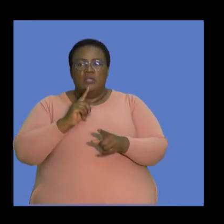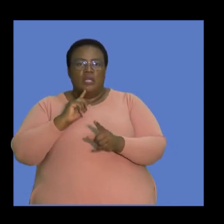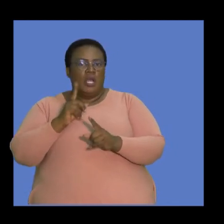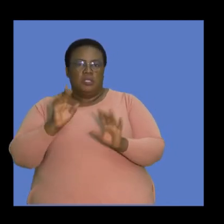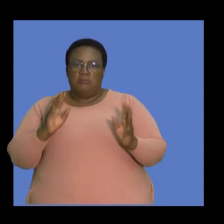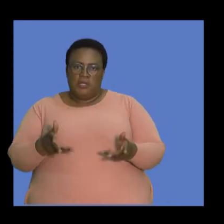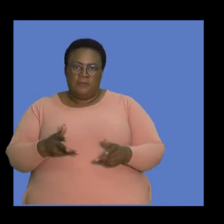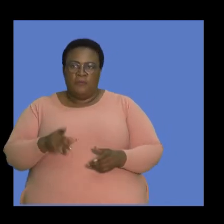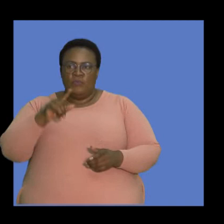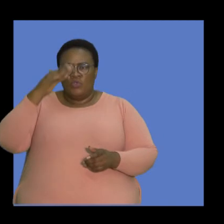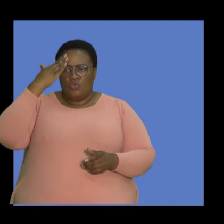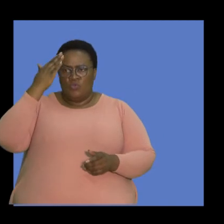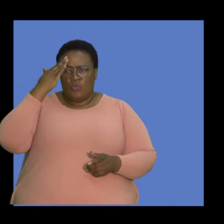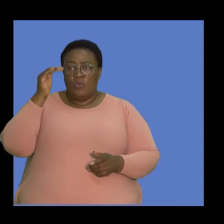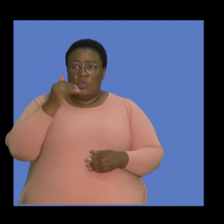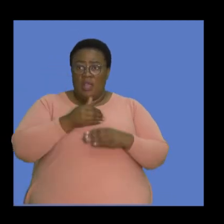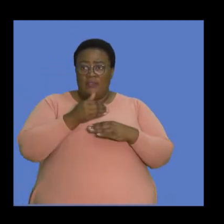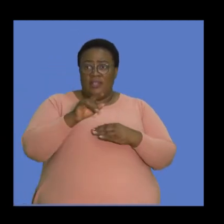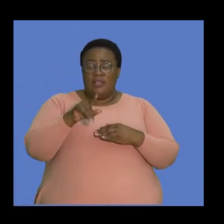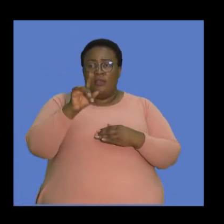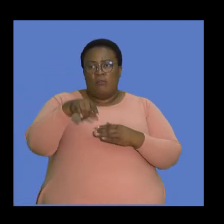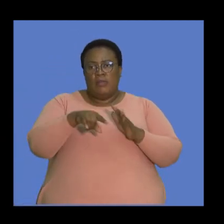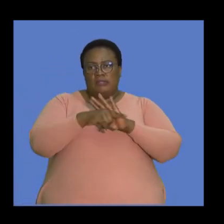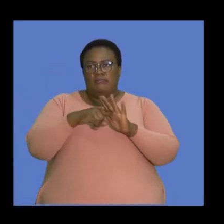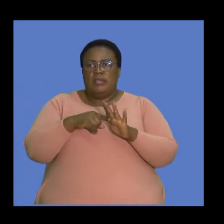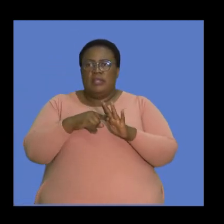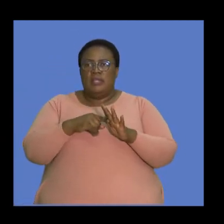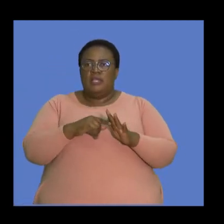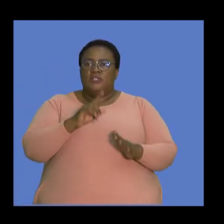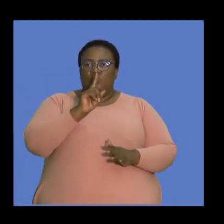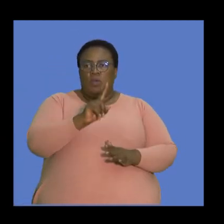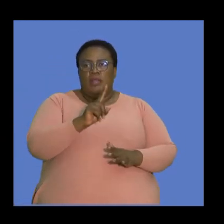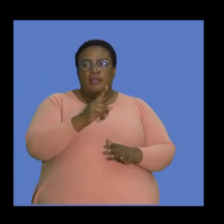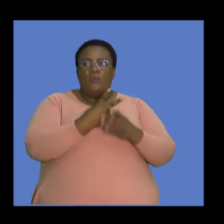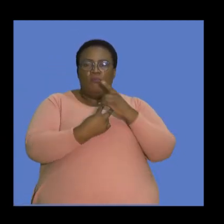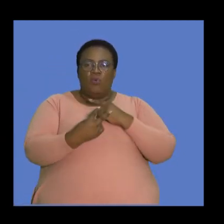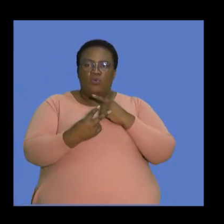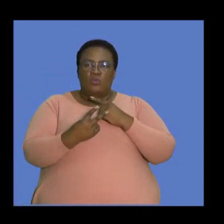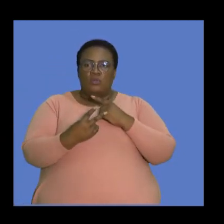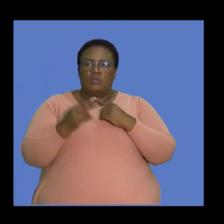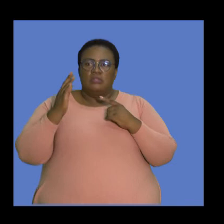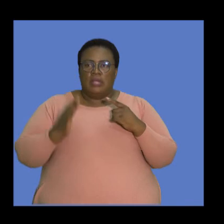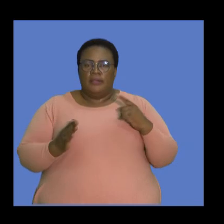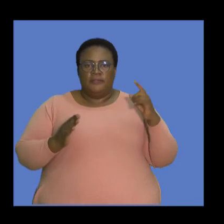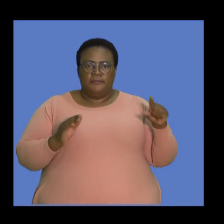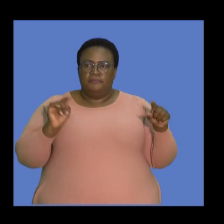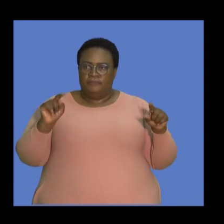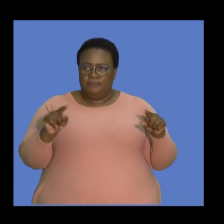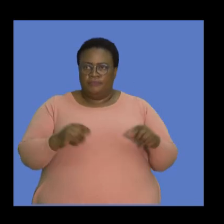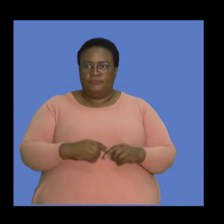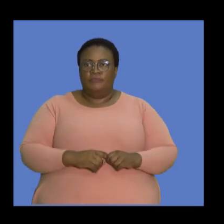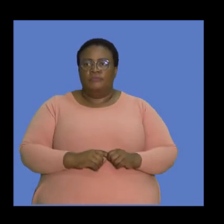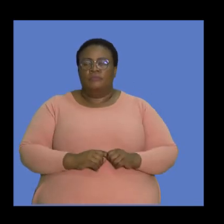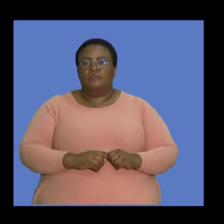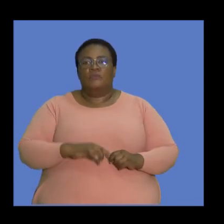answer, answer, answer. And then you know that from here I will need to subtract 1 on both sides, because that's a